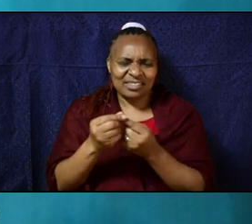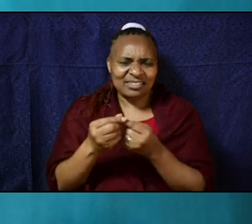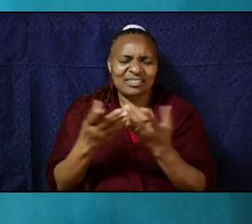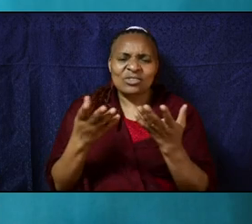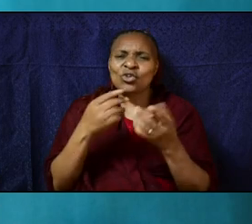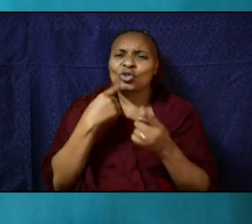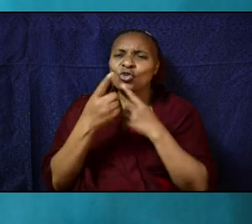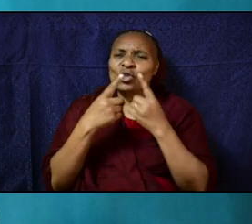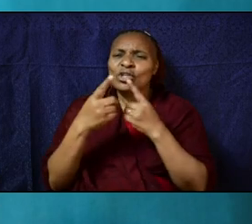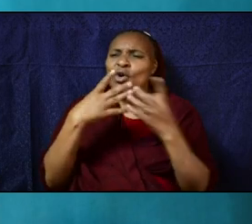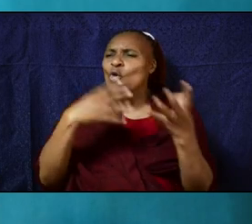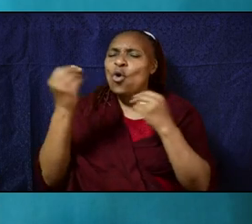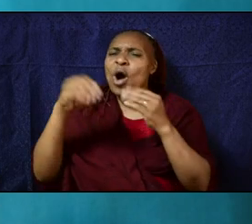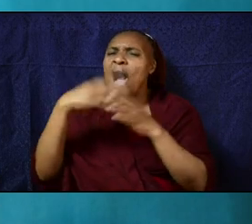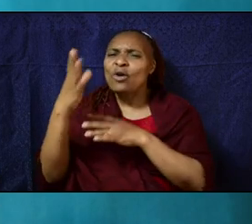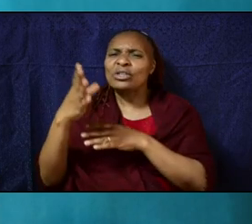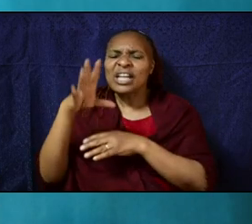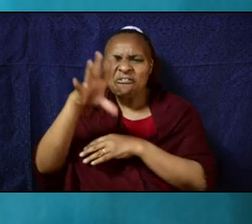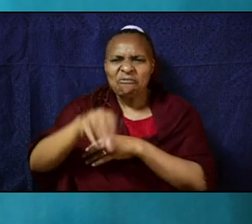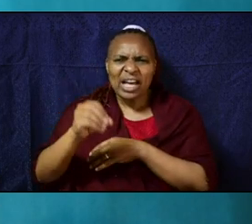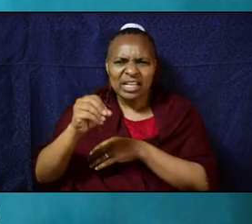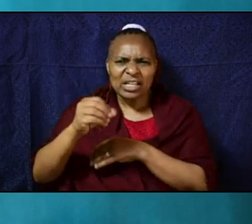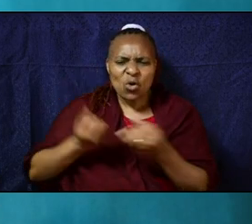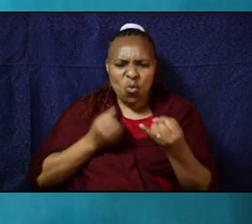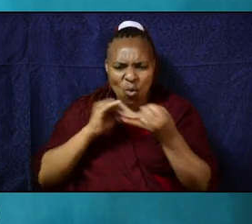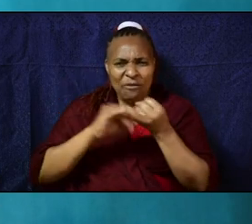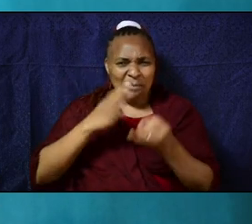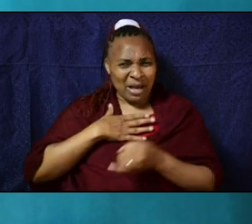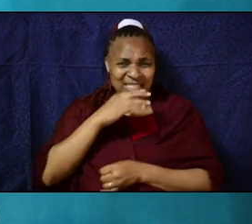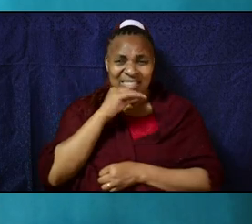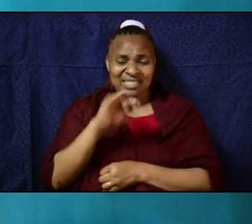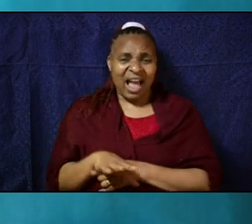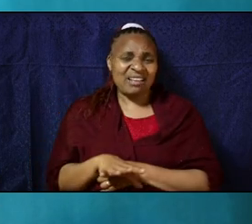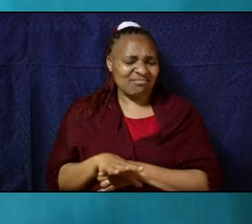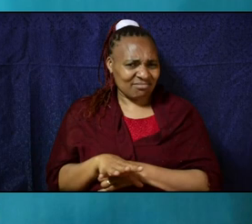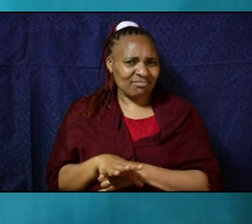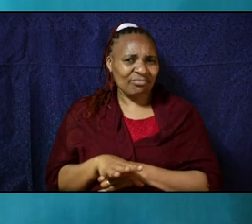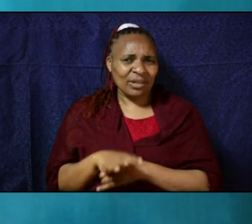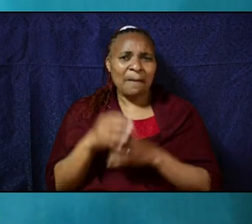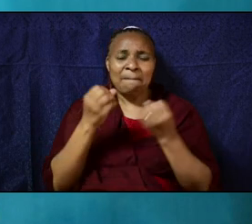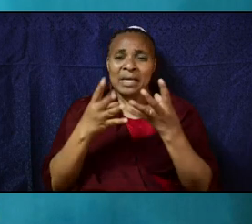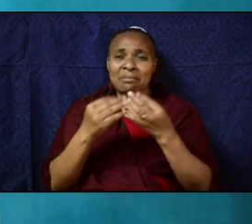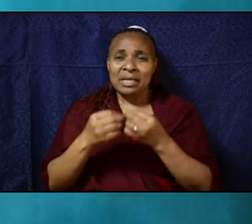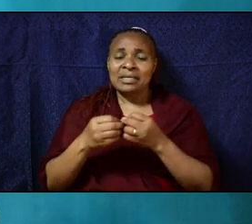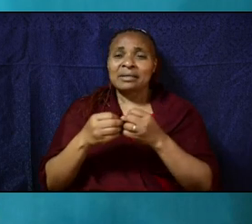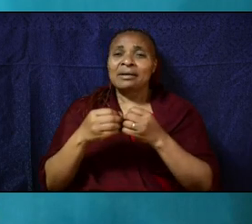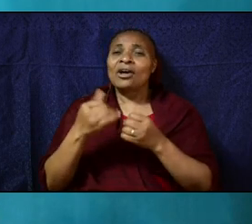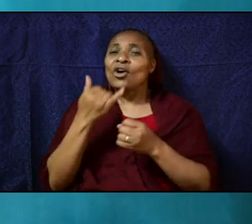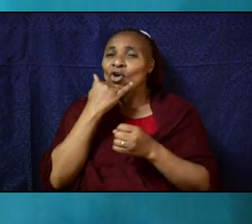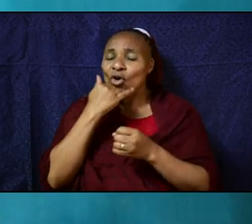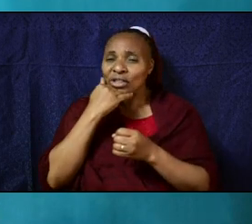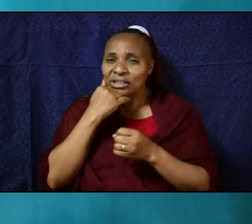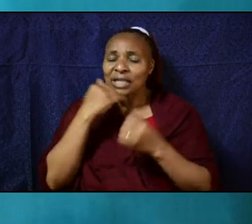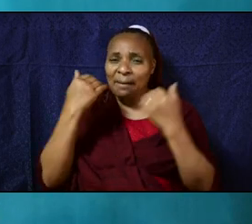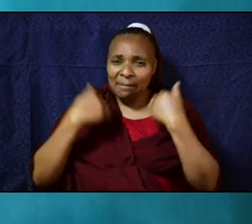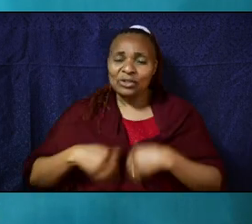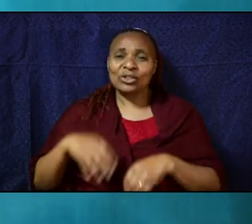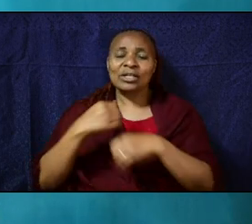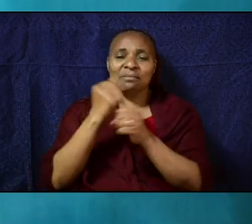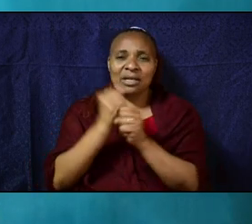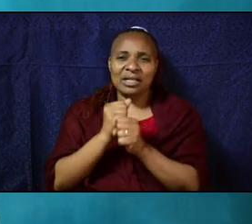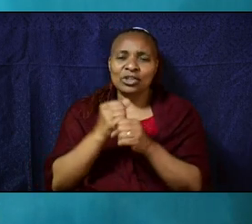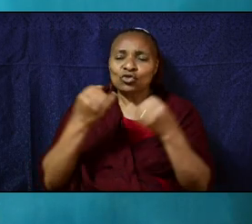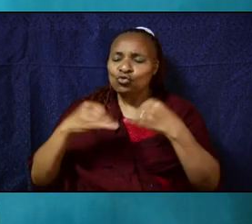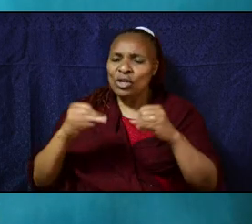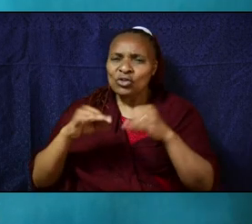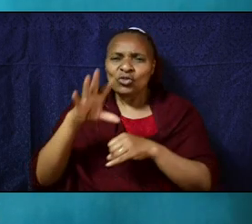You're told, go out and find a wife for my son. There's many mistakes that a person can make in trying